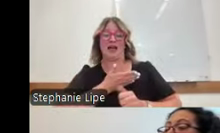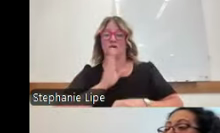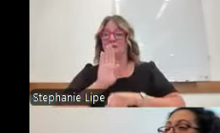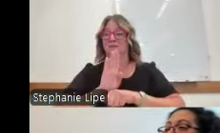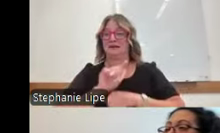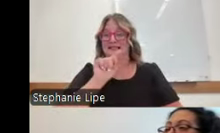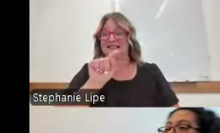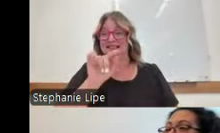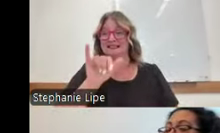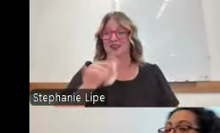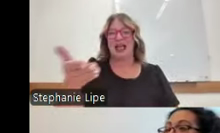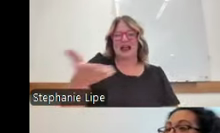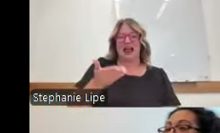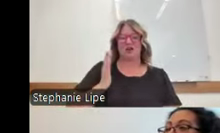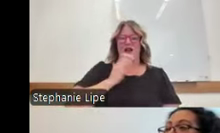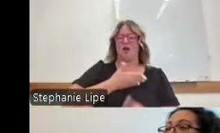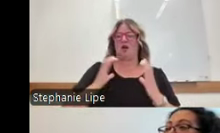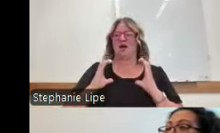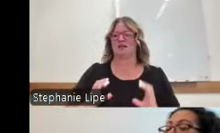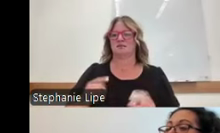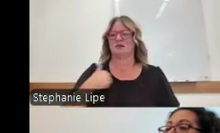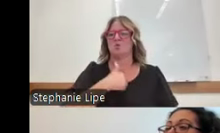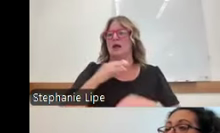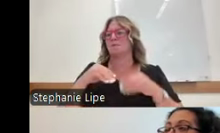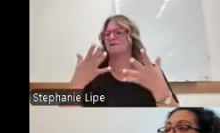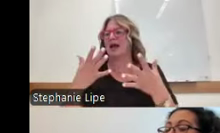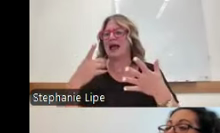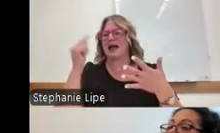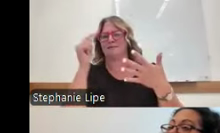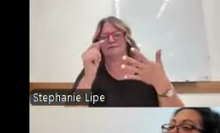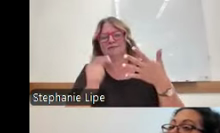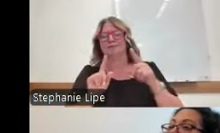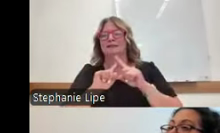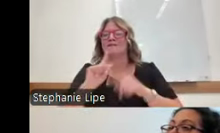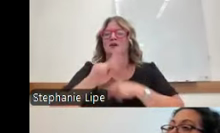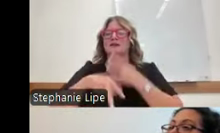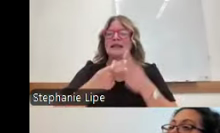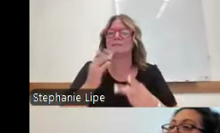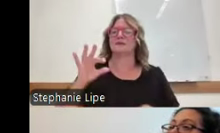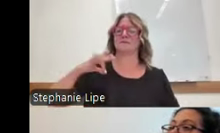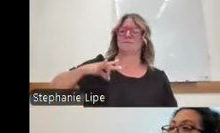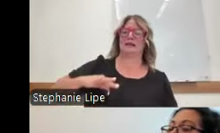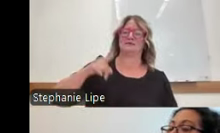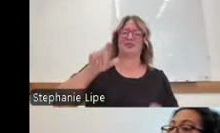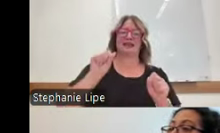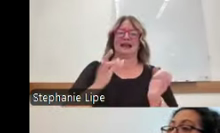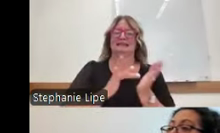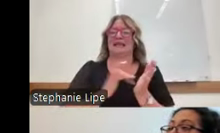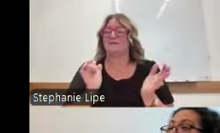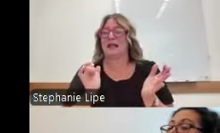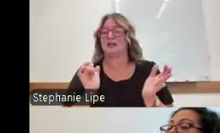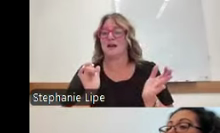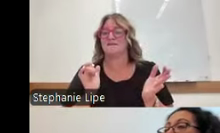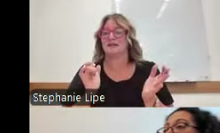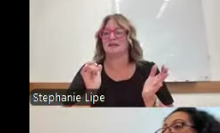And while working with our businesses that hire our customers, we can then provide different types of